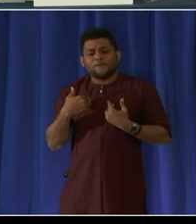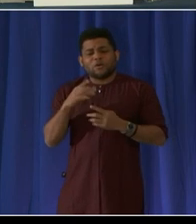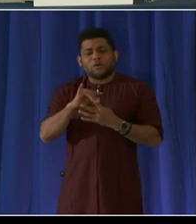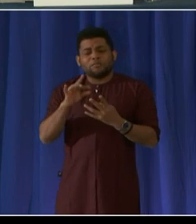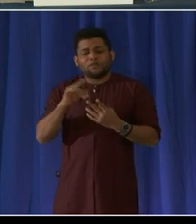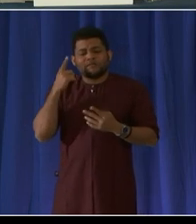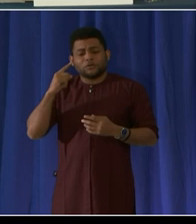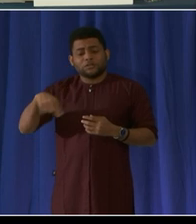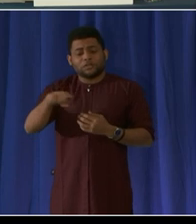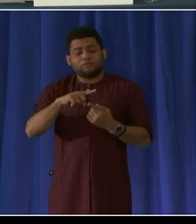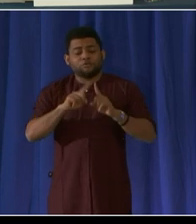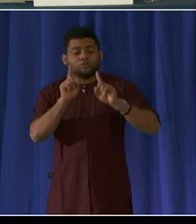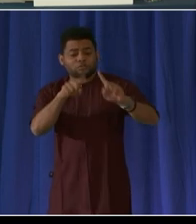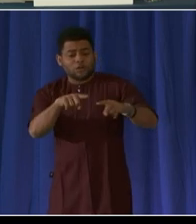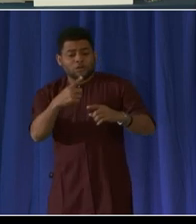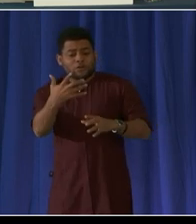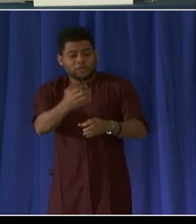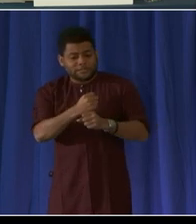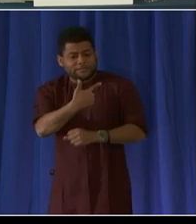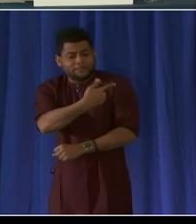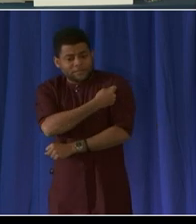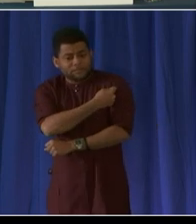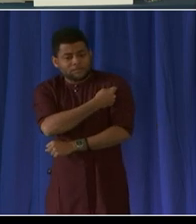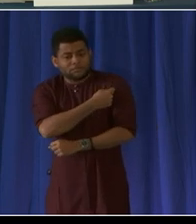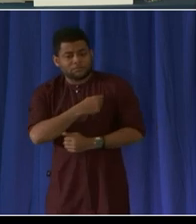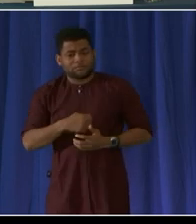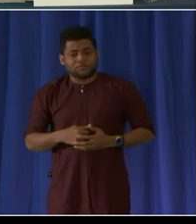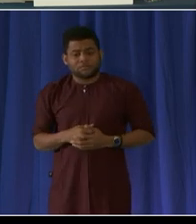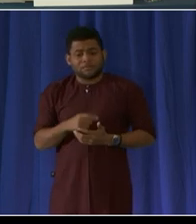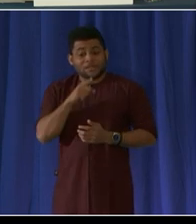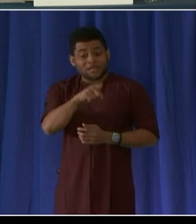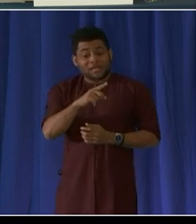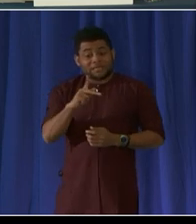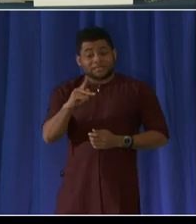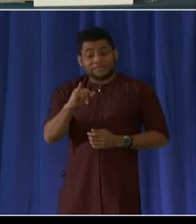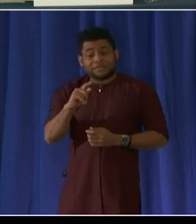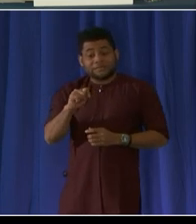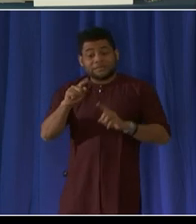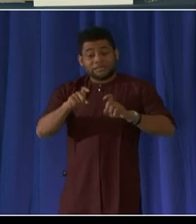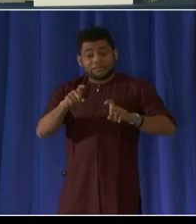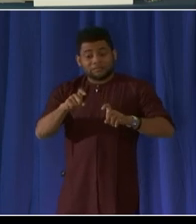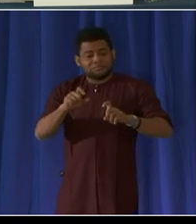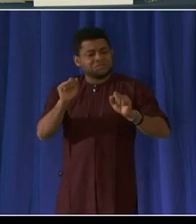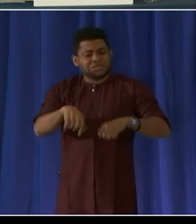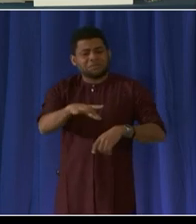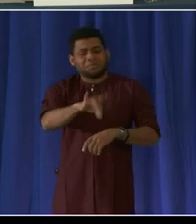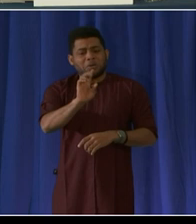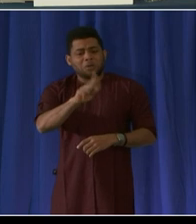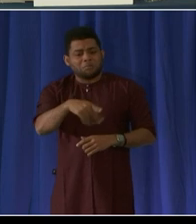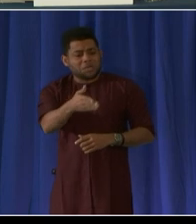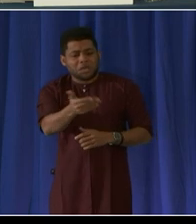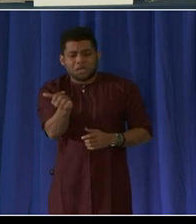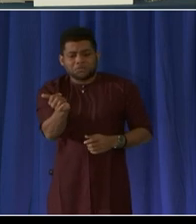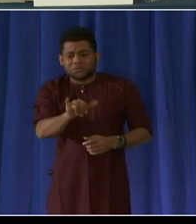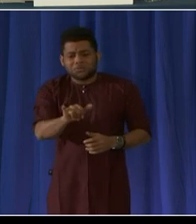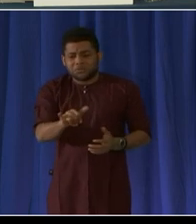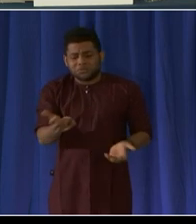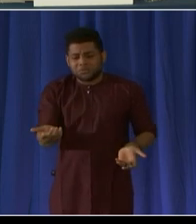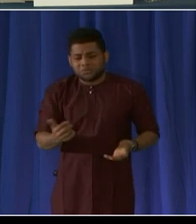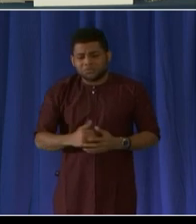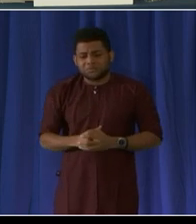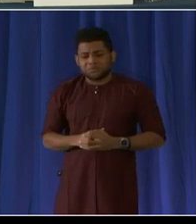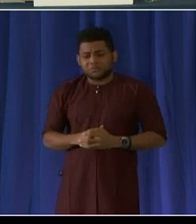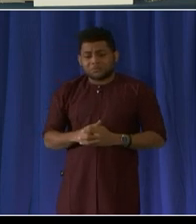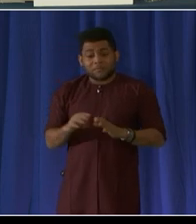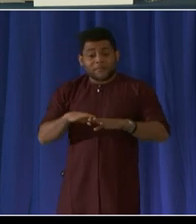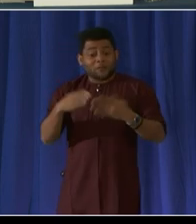get vaccinated, and also they can pick up their antigen-based kits as well from our COVID centers. They typically open